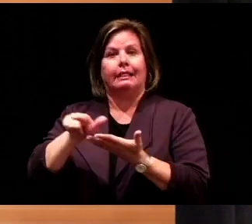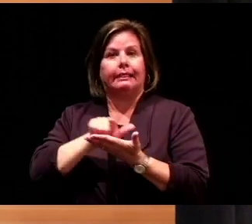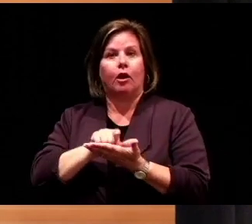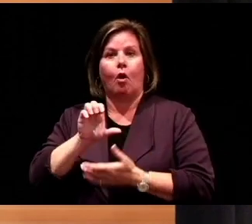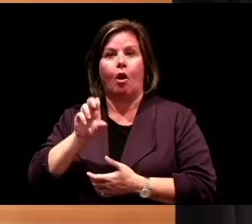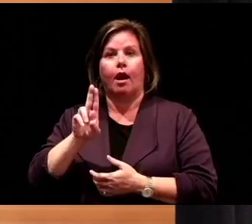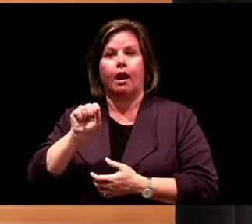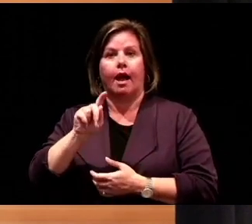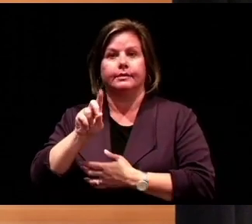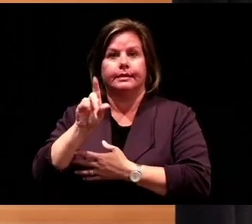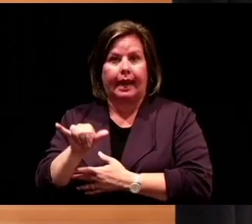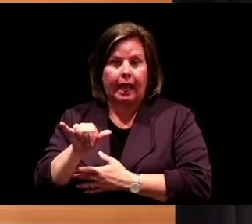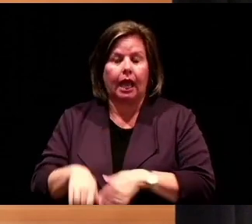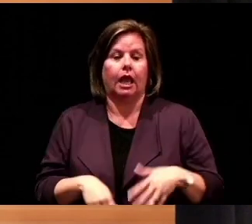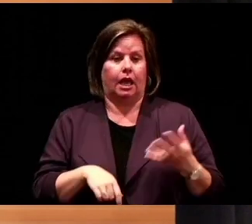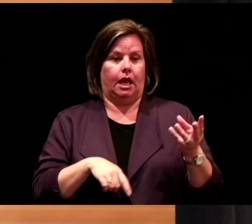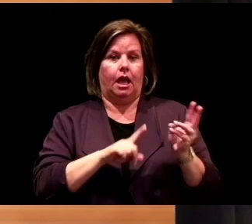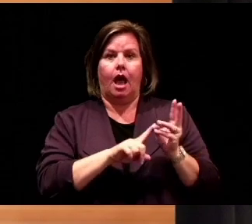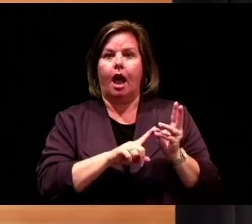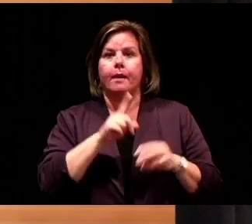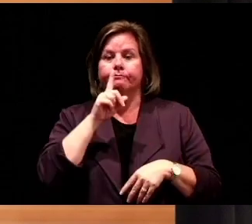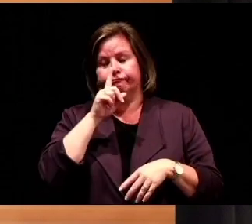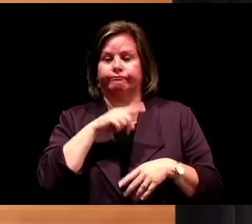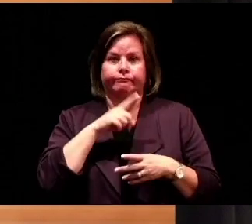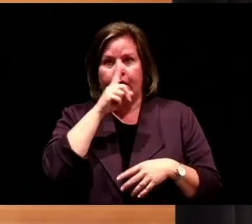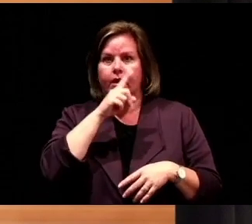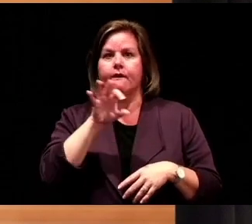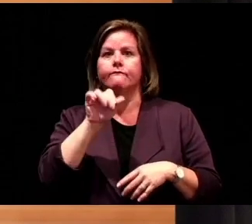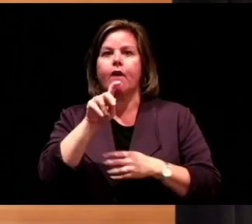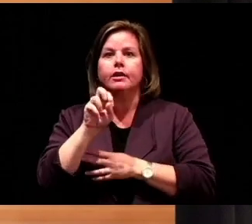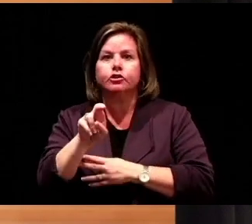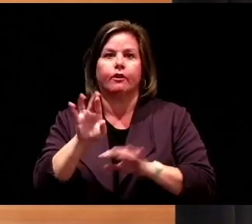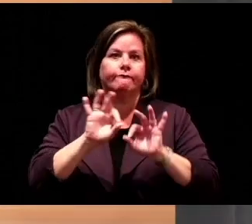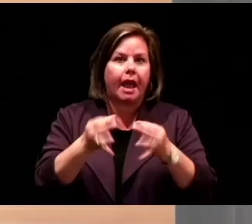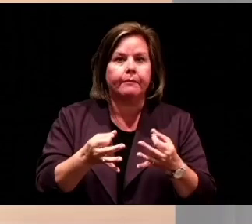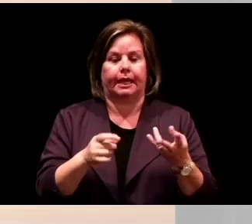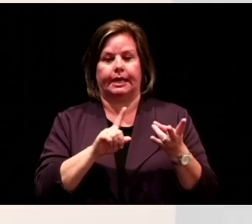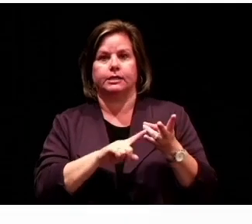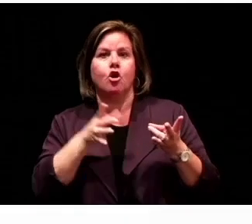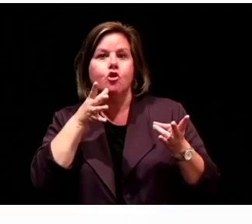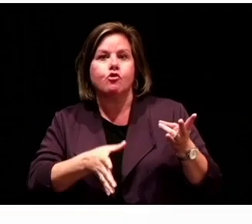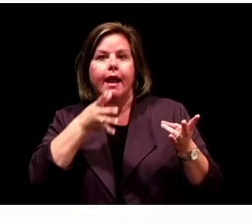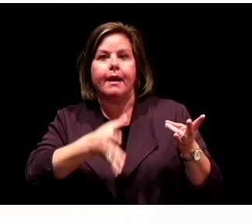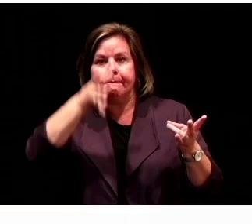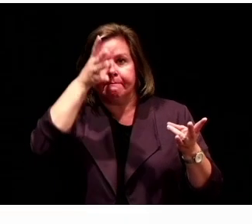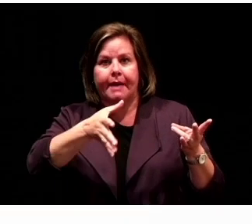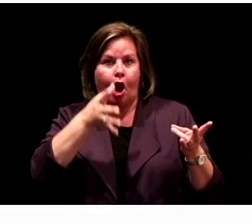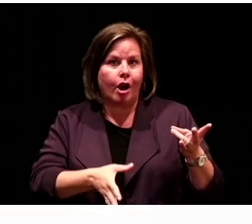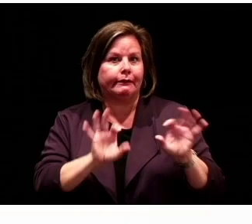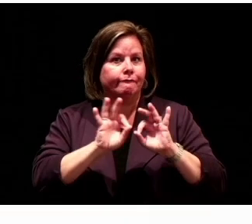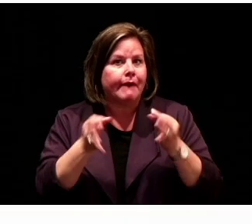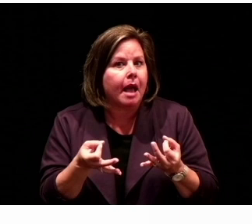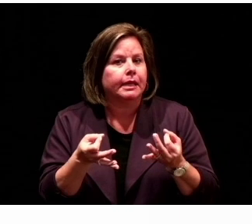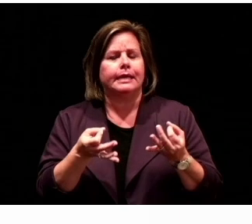presentation. But we do also want to understand what it is we're talking about when we talk about the protected basis of familial status.